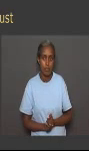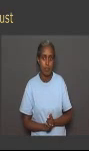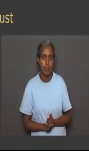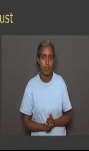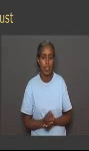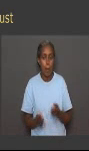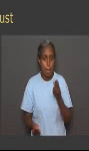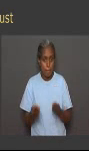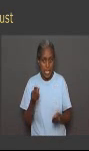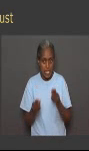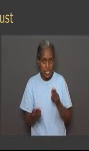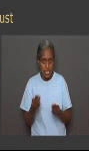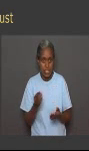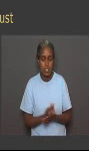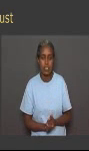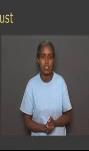mass,